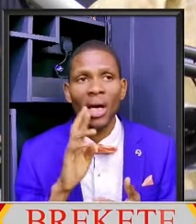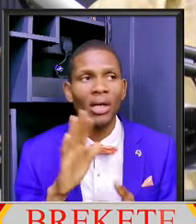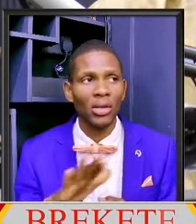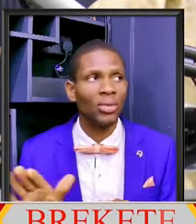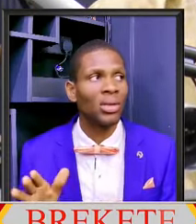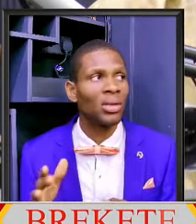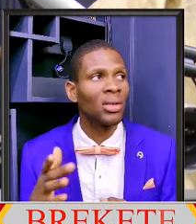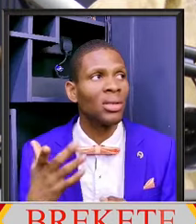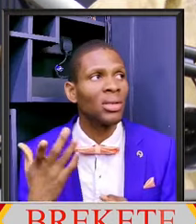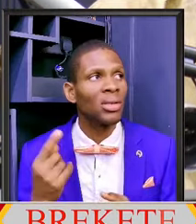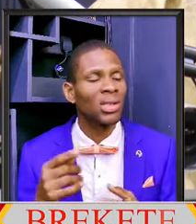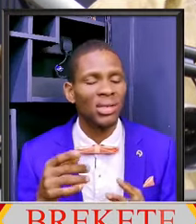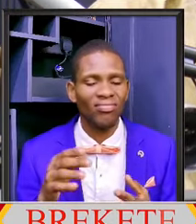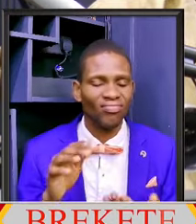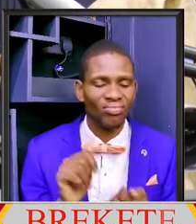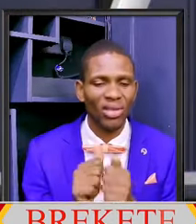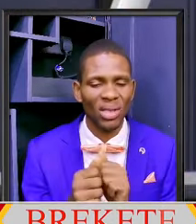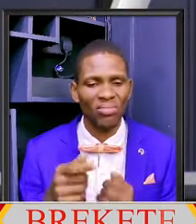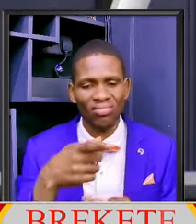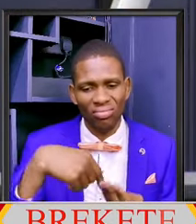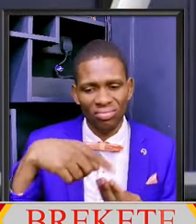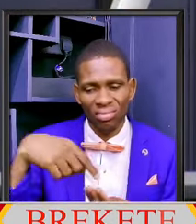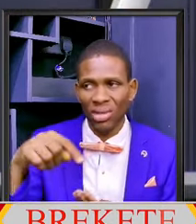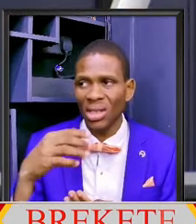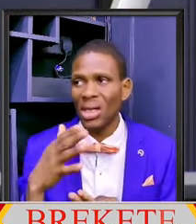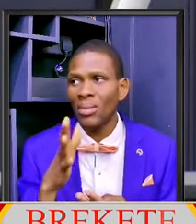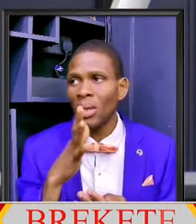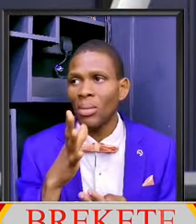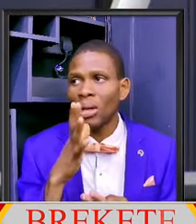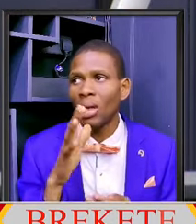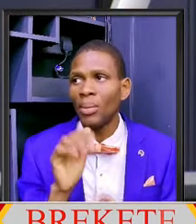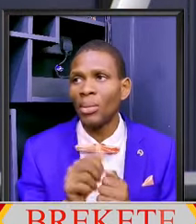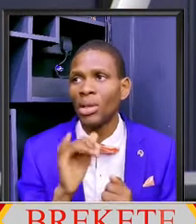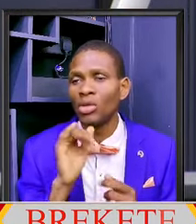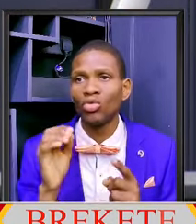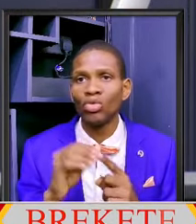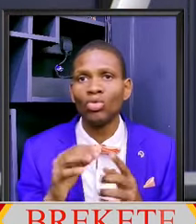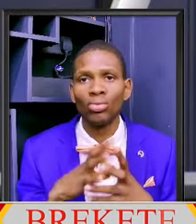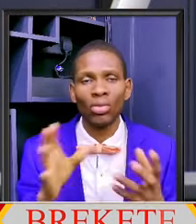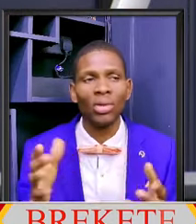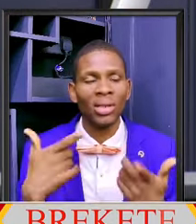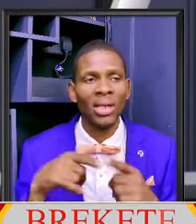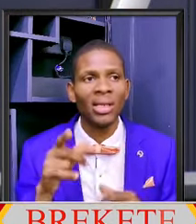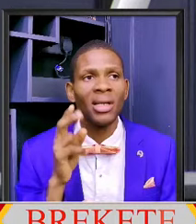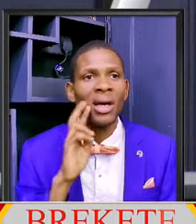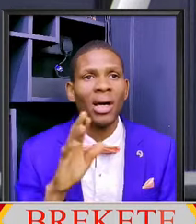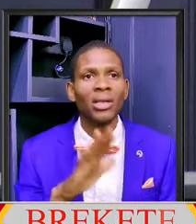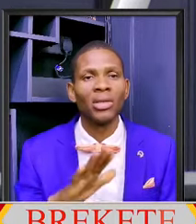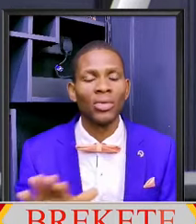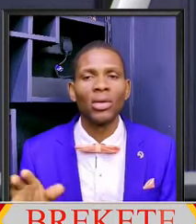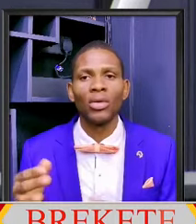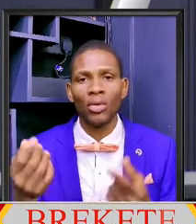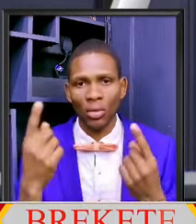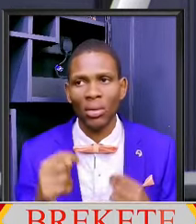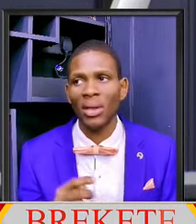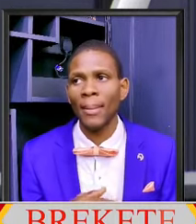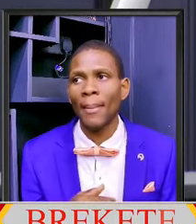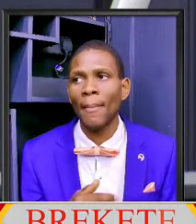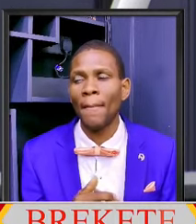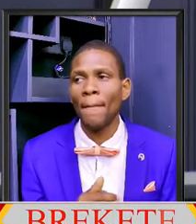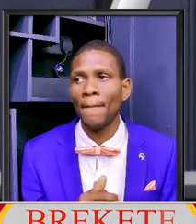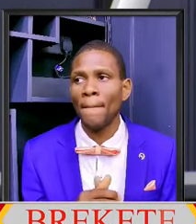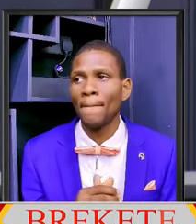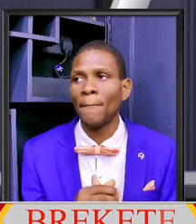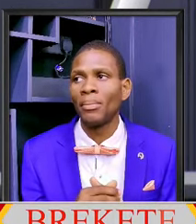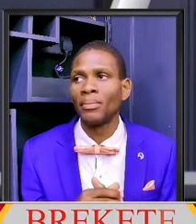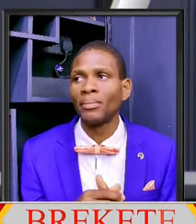The controversy around surrounding mama's issue don't be too much. So make her children come. Yes.